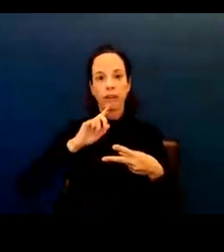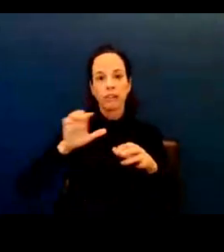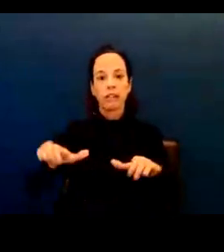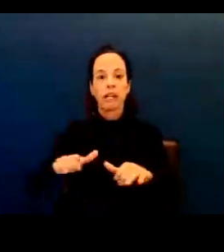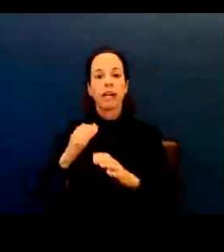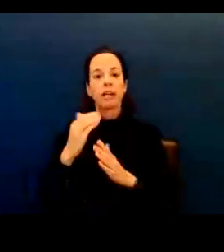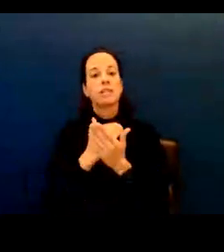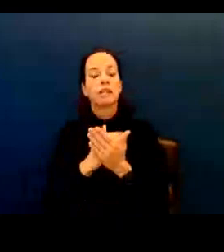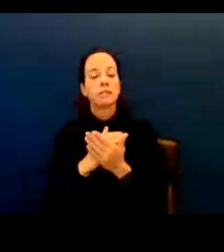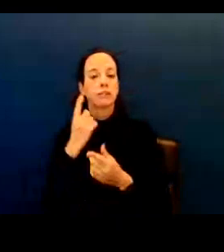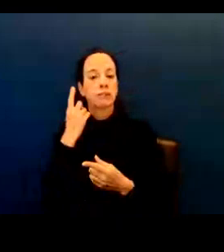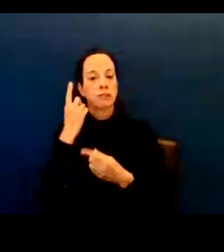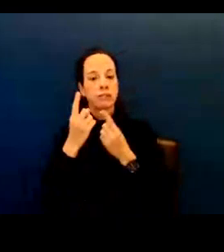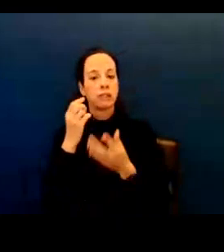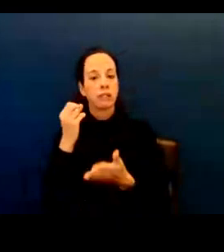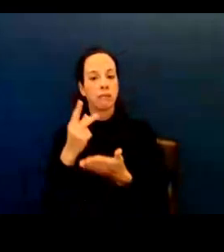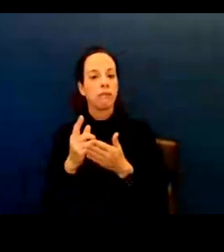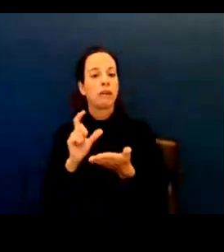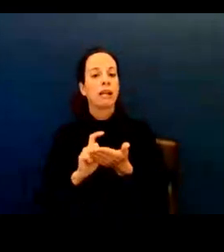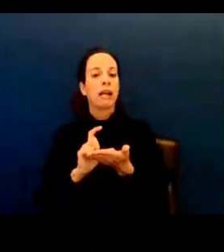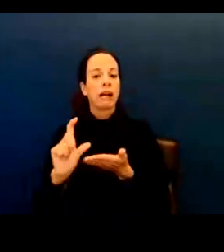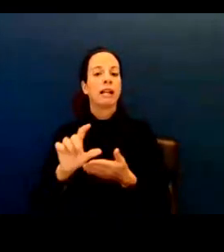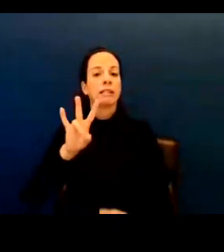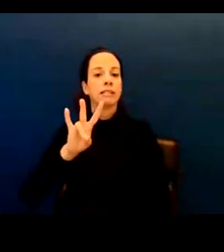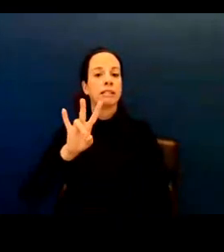consider approval to allocate